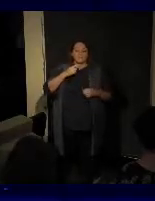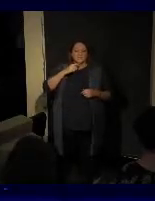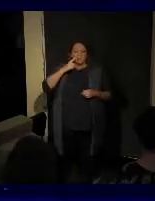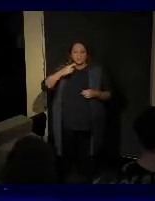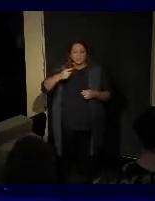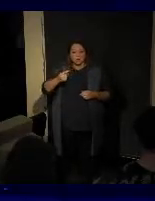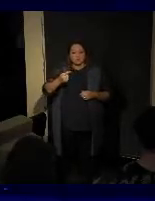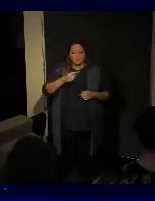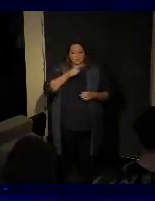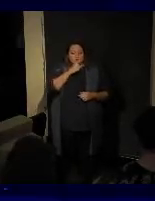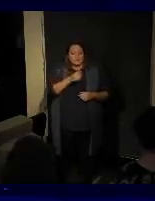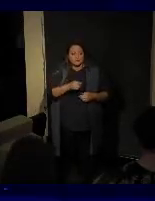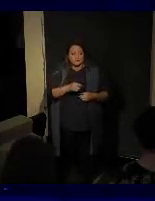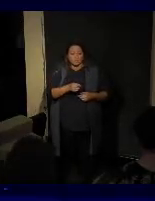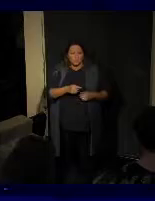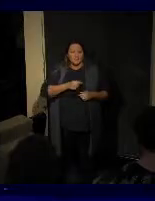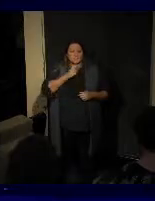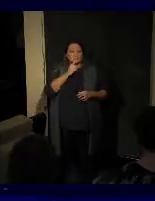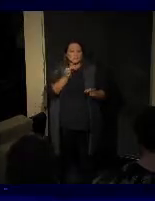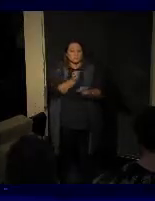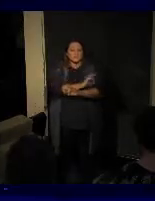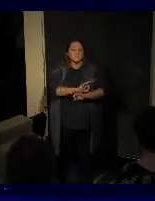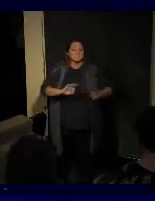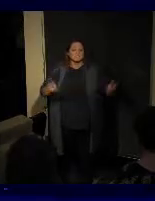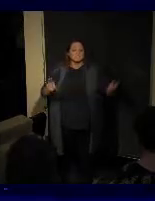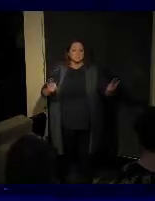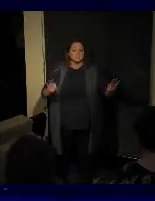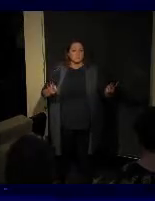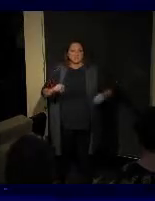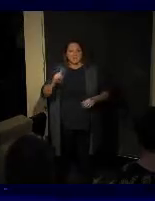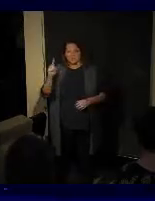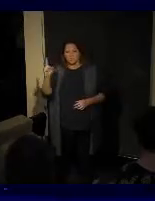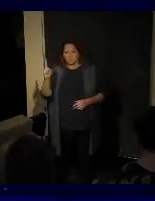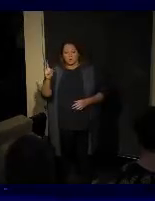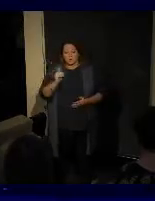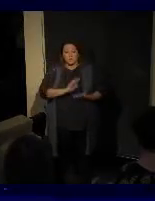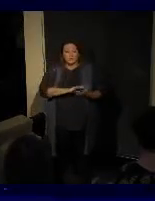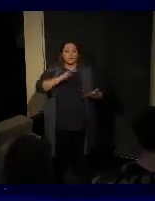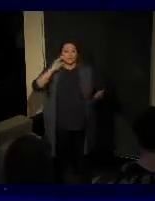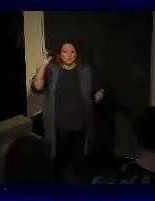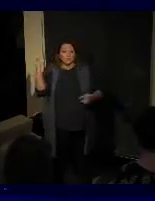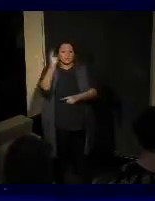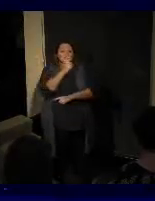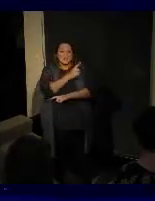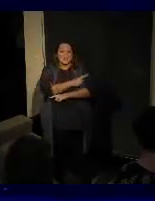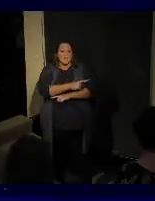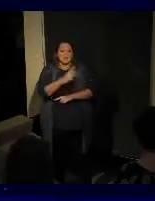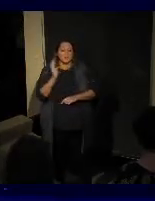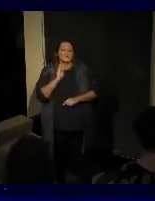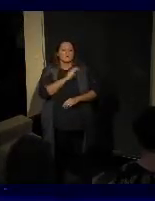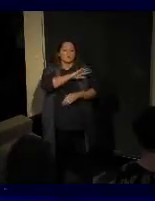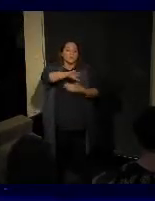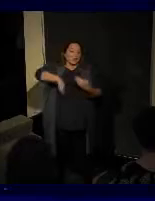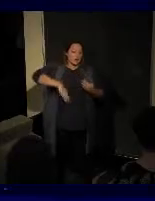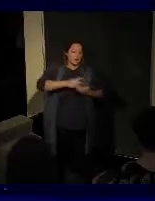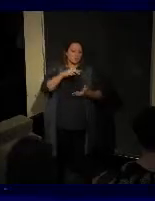us free. And one glorious day we'll stand with you in the promised